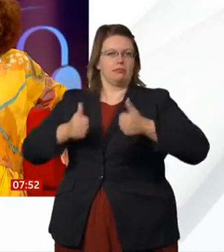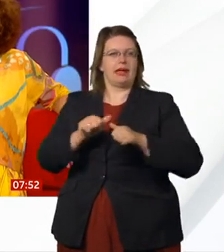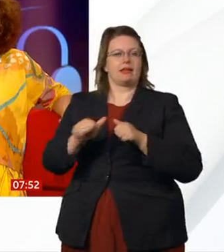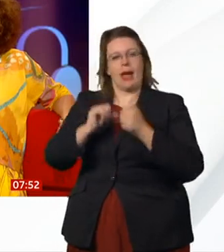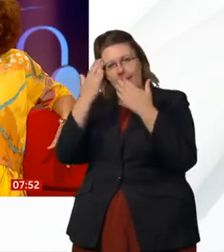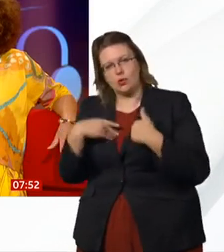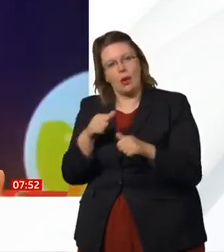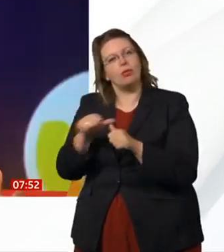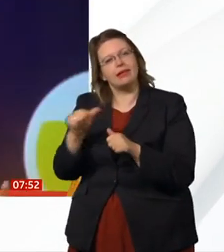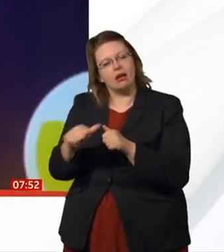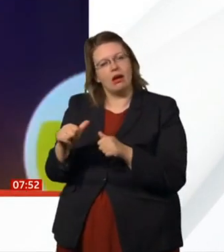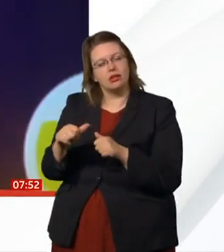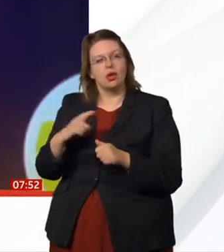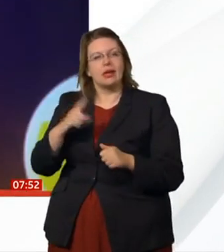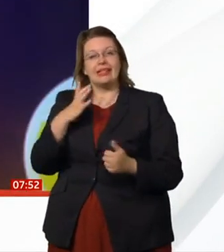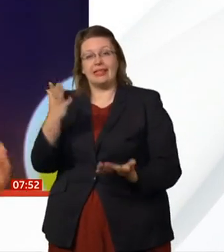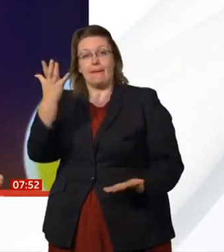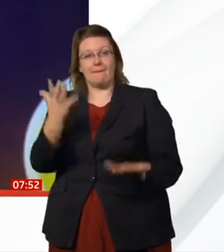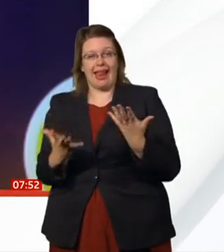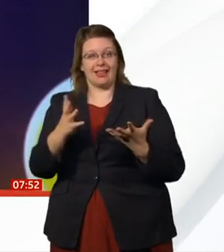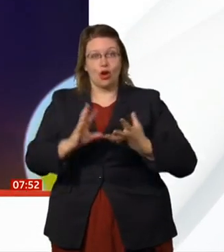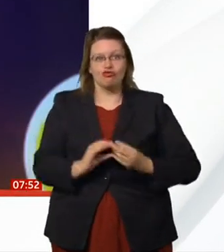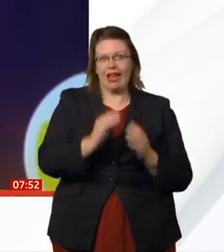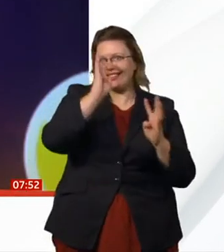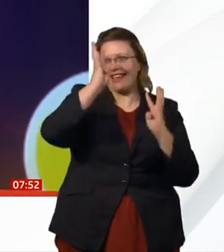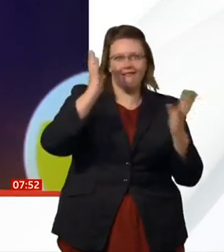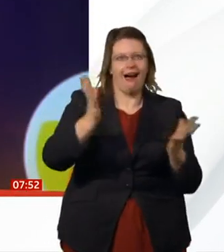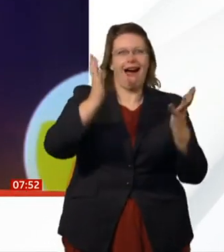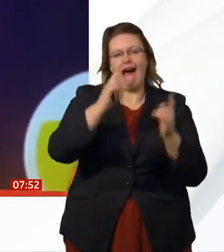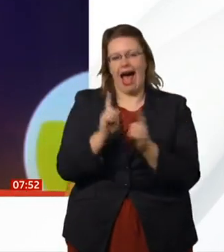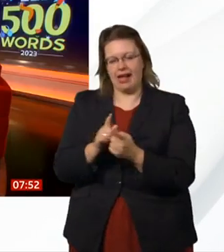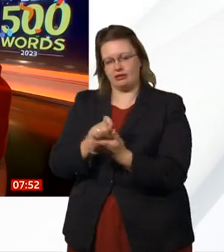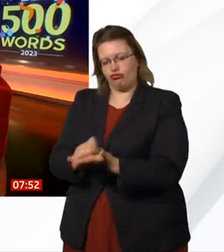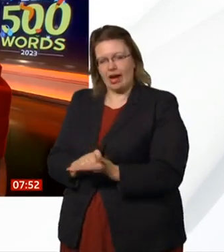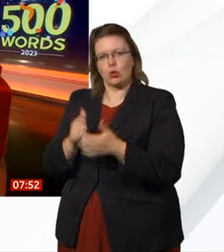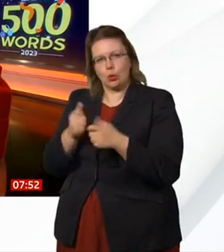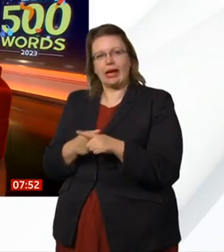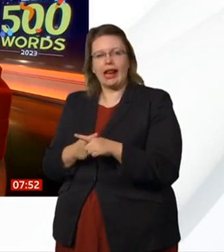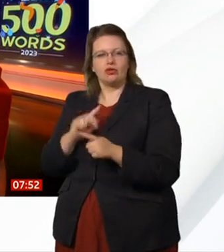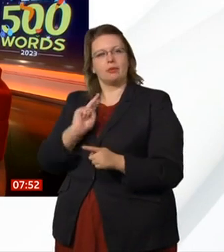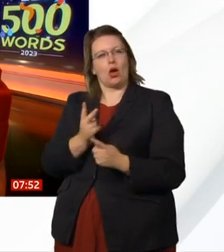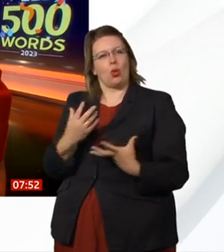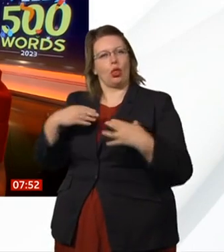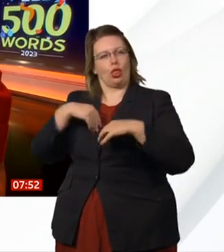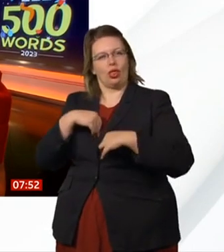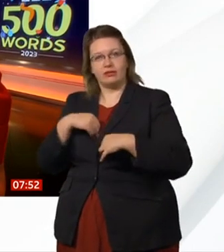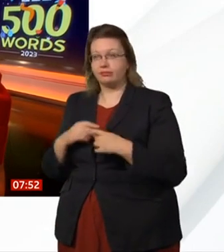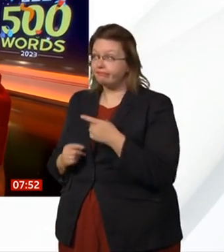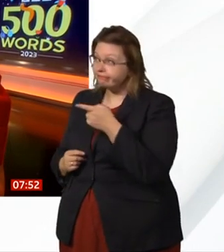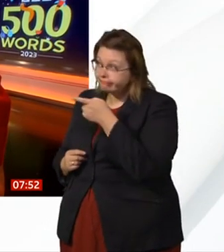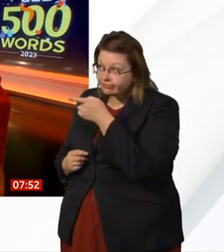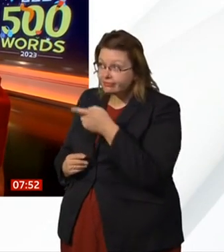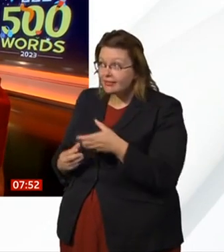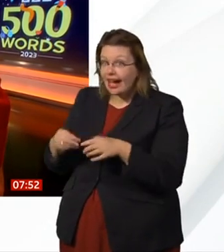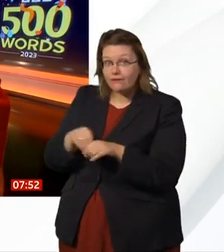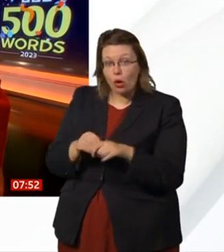amazing. So actually it's balancing those two things, the creativity and the skills, that we've got to get right. Francesca, you're coming on board 500 words as